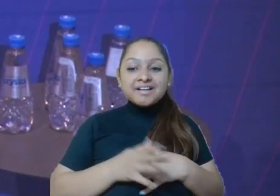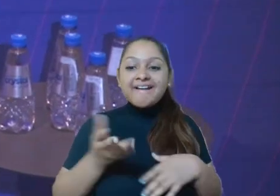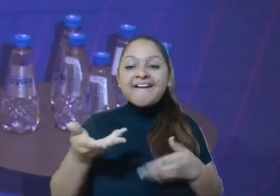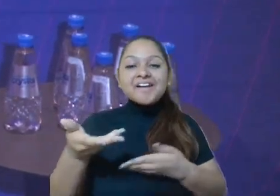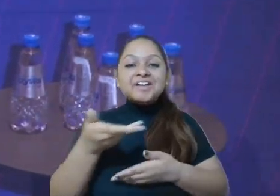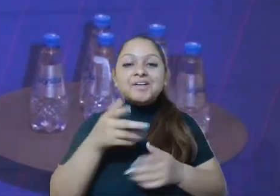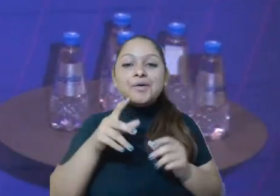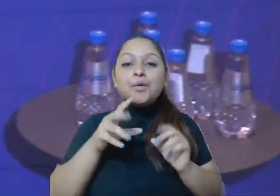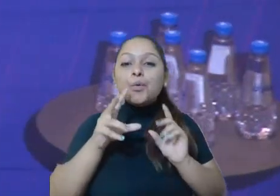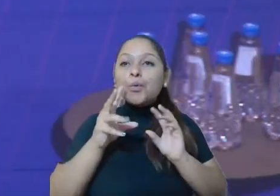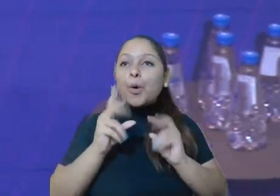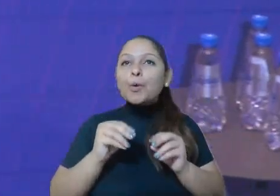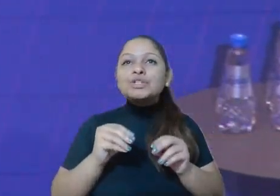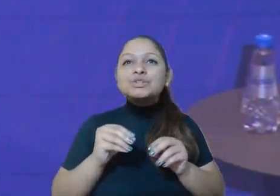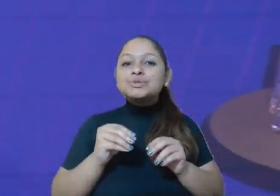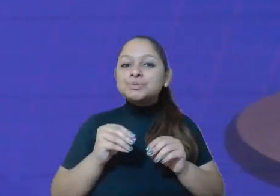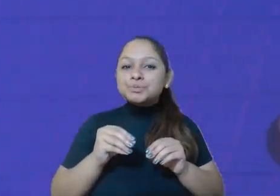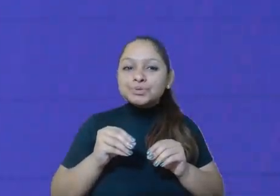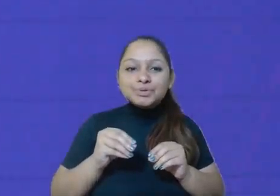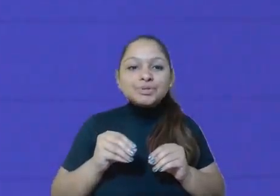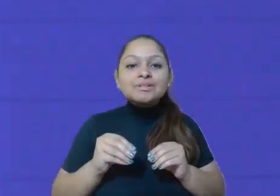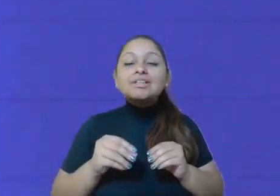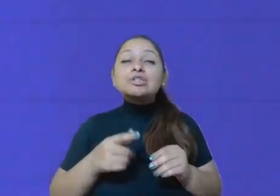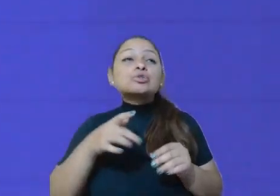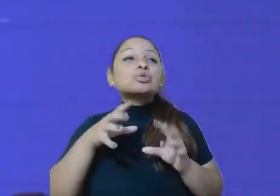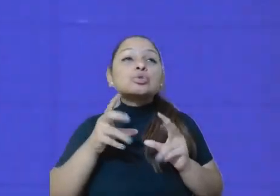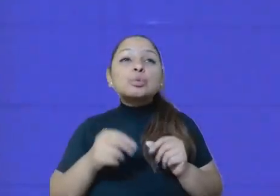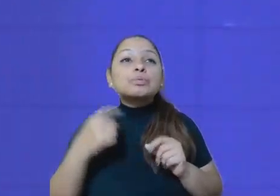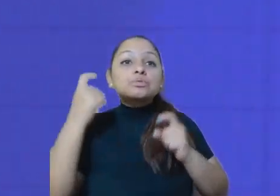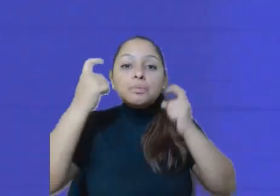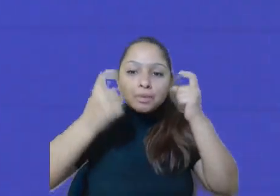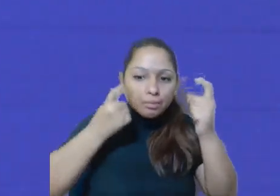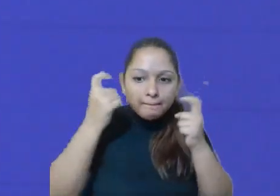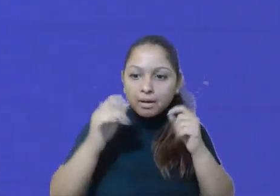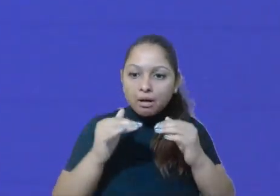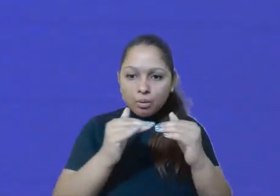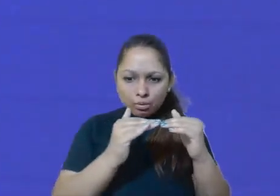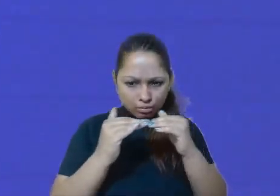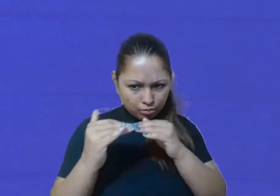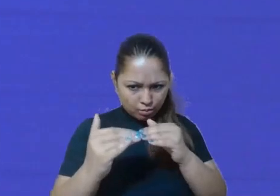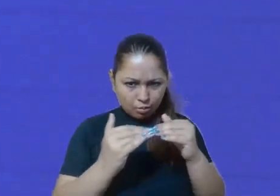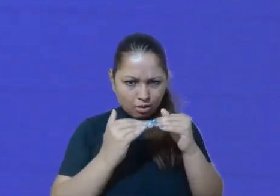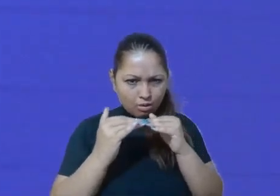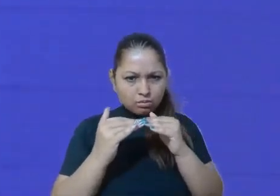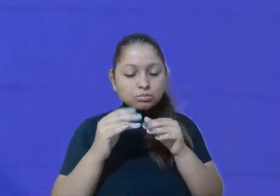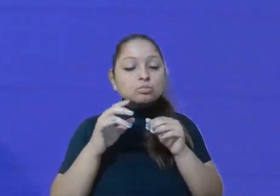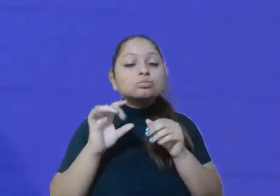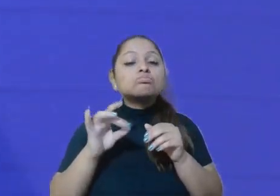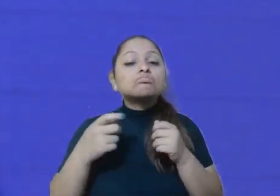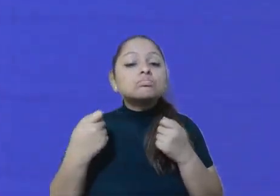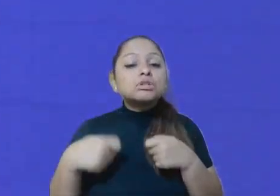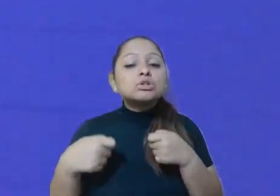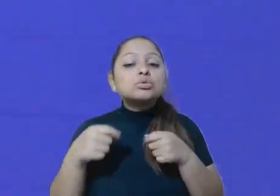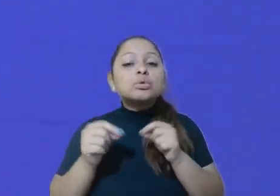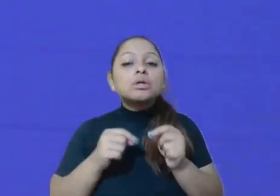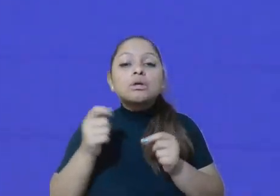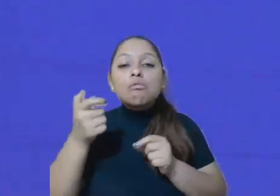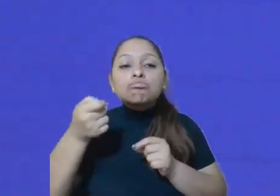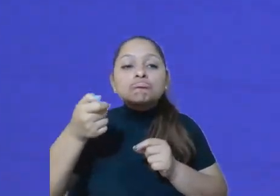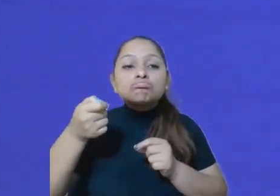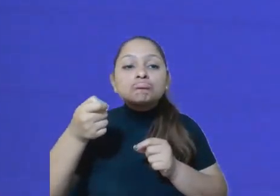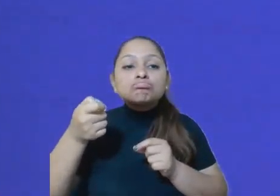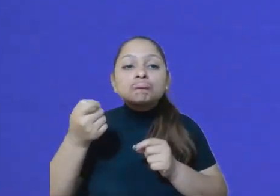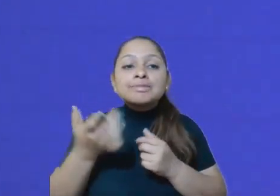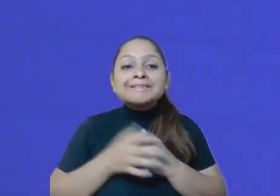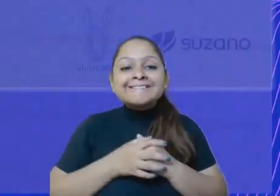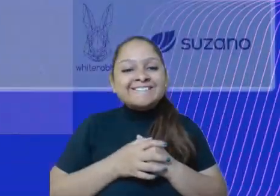community and everyone is concerned about the same things. So I just need the clicker.